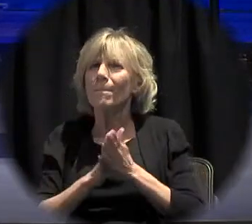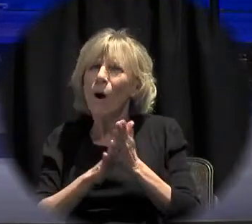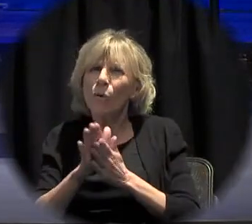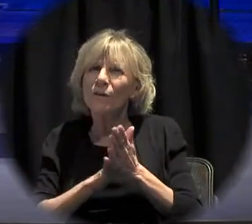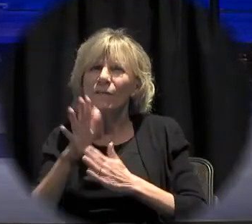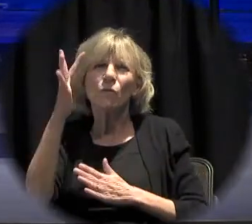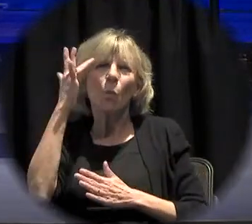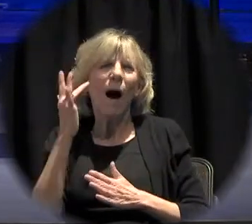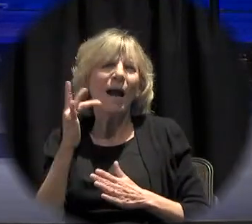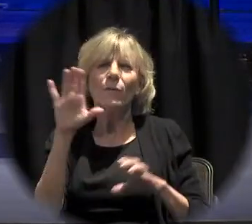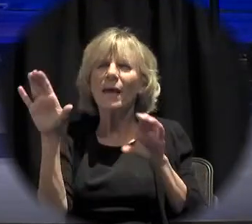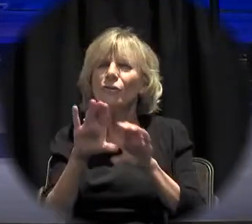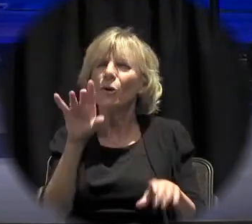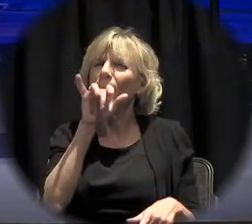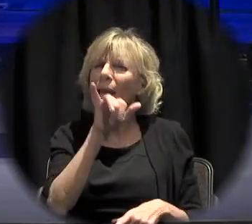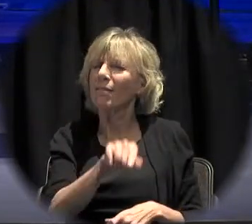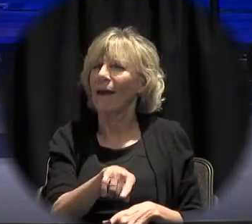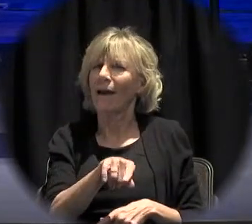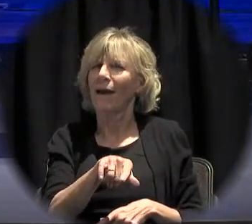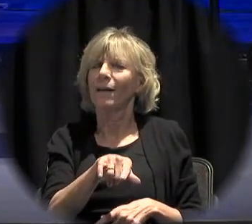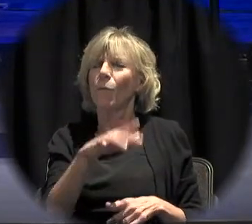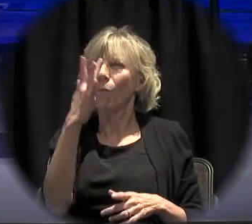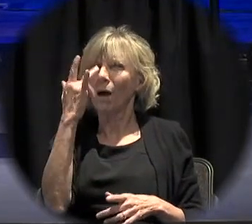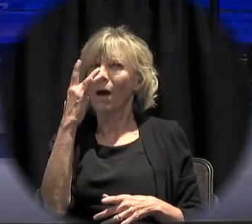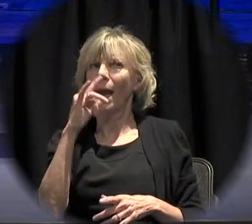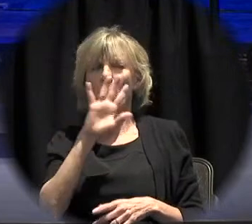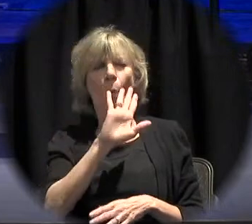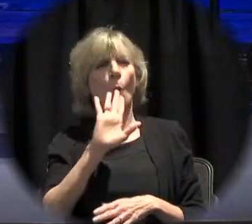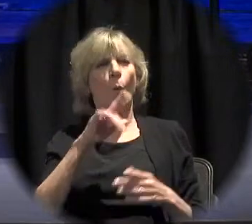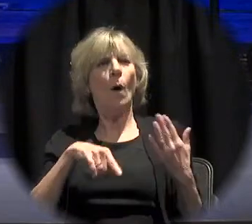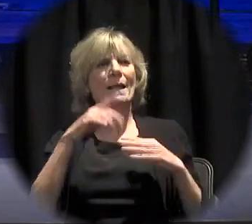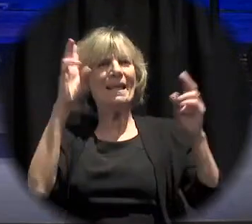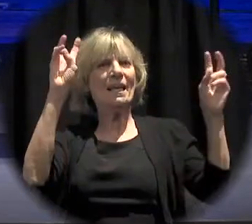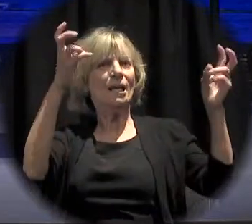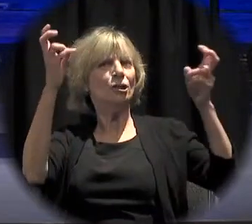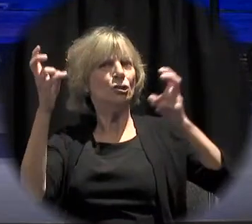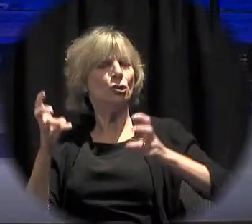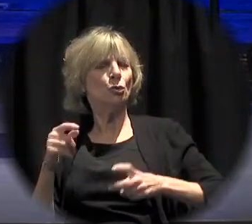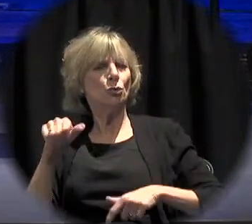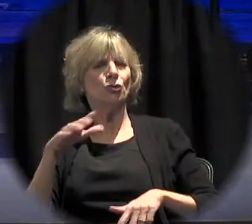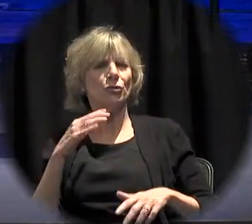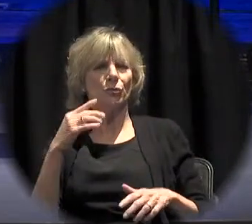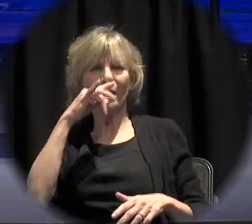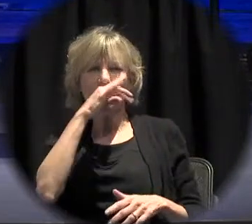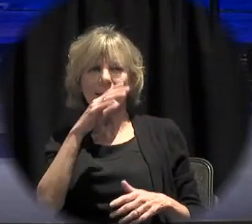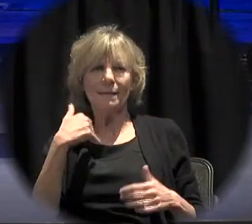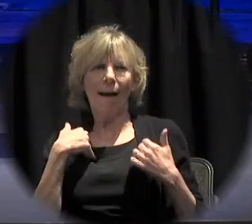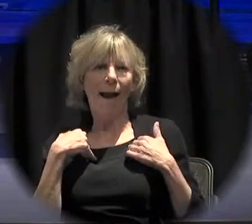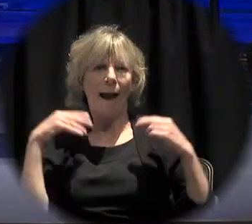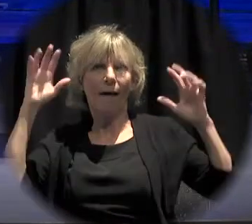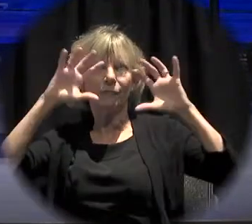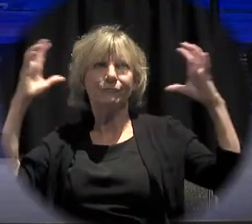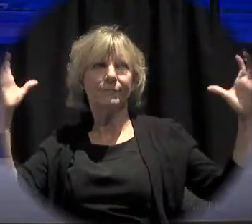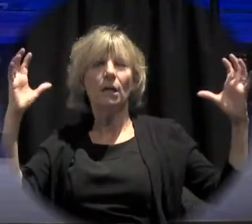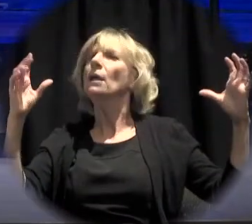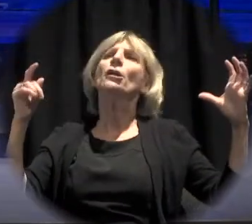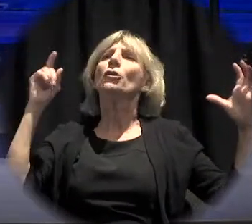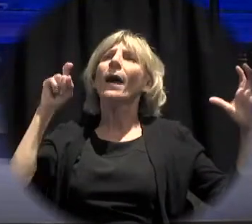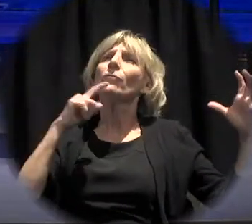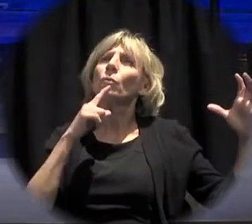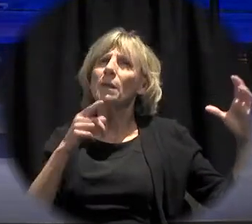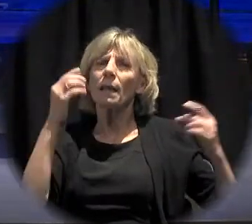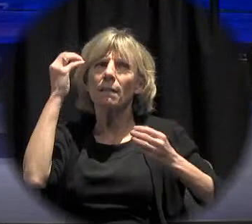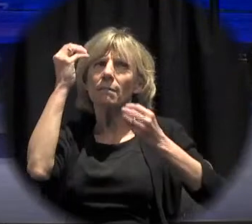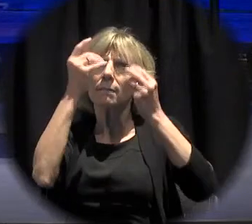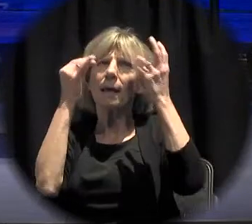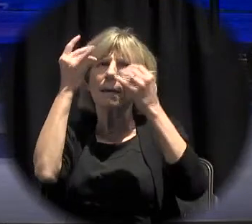hearts? What are the issues that they're facing right now? It takes good listening. It takes a lot of thinking. It takes a lot of planning. And then we can address those